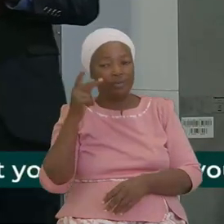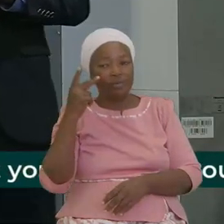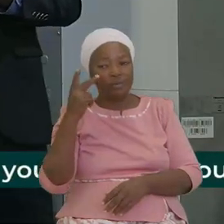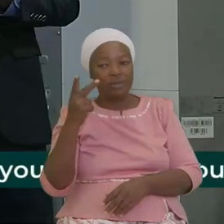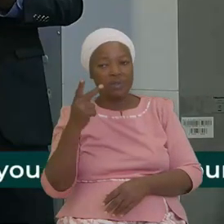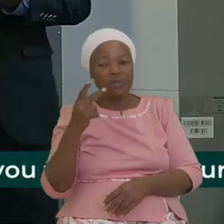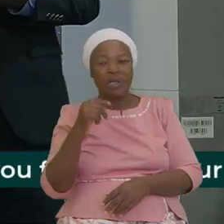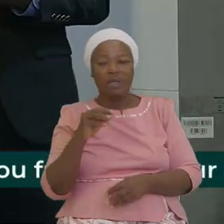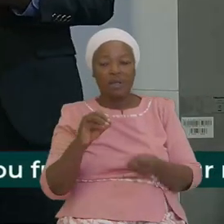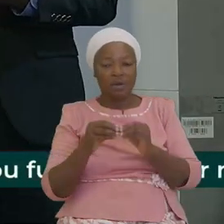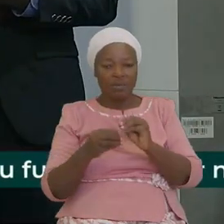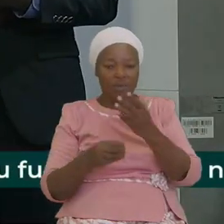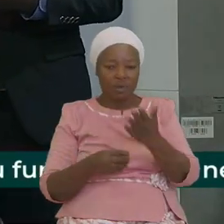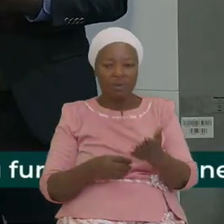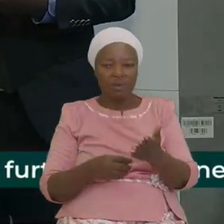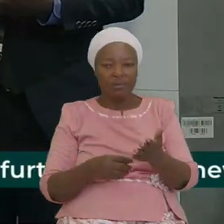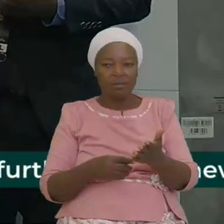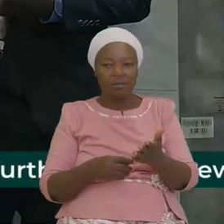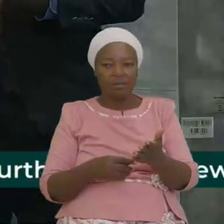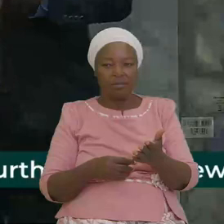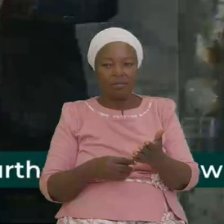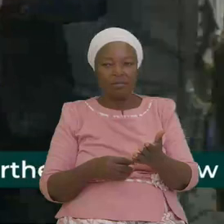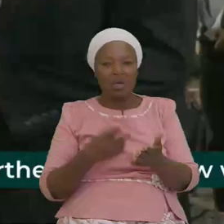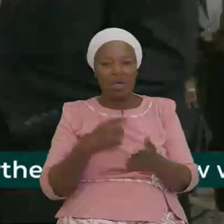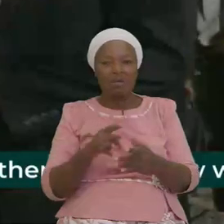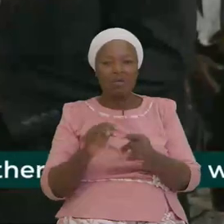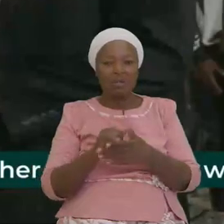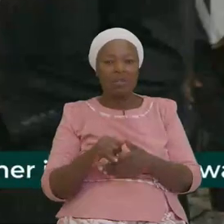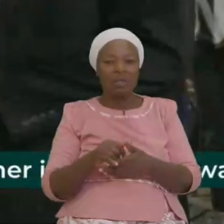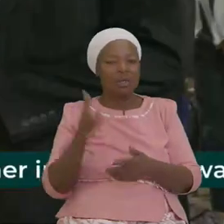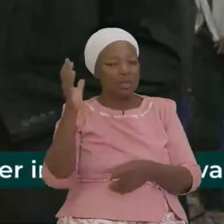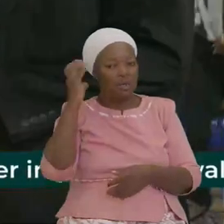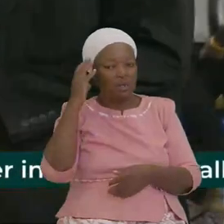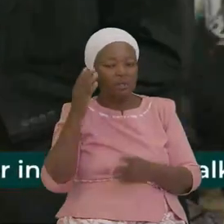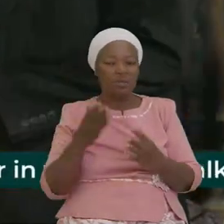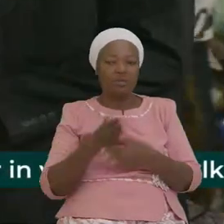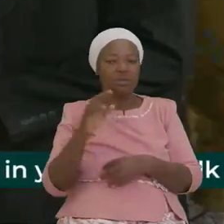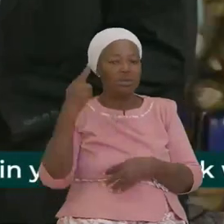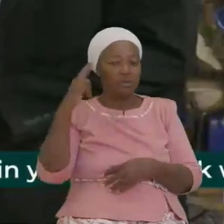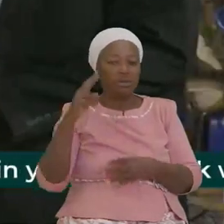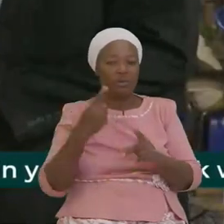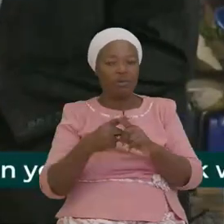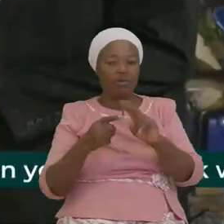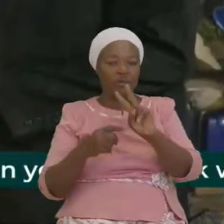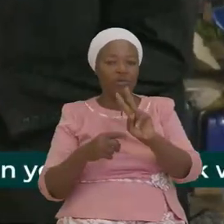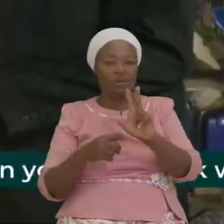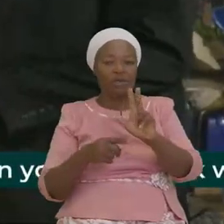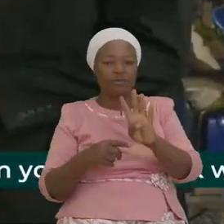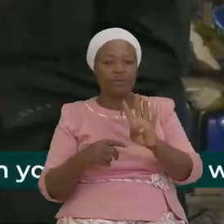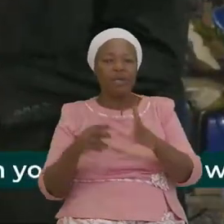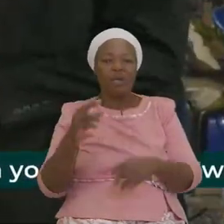On the screen, below the screen, there's a WhatsApp number. For those of you on over the radio, this is the number,